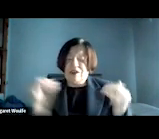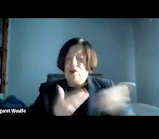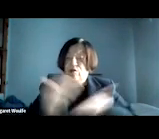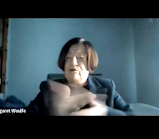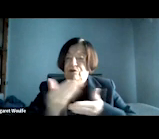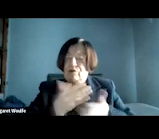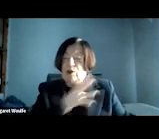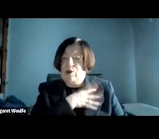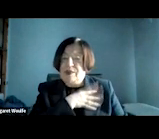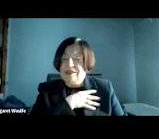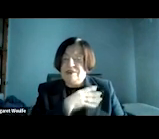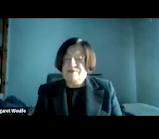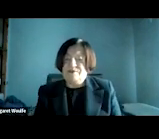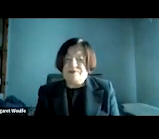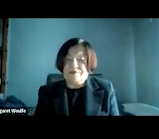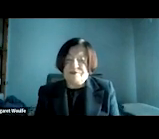Committee.